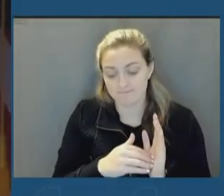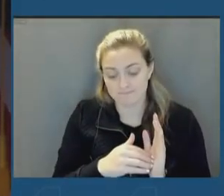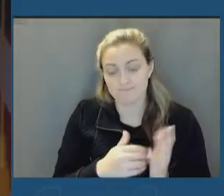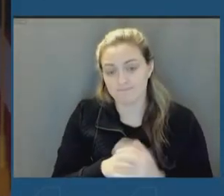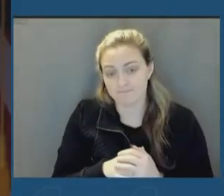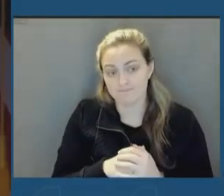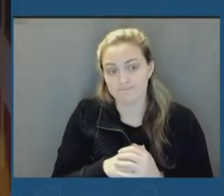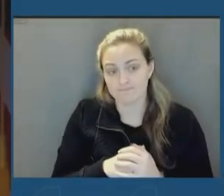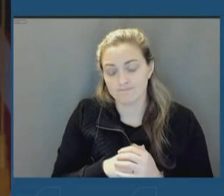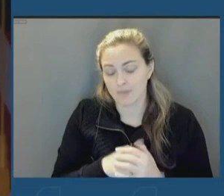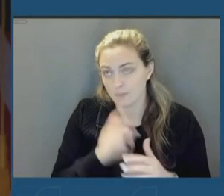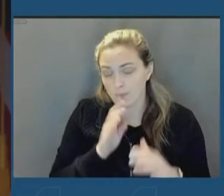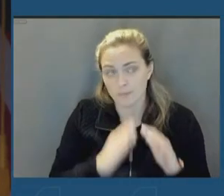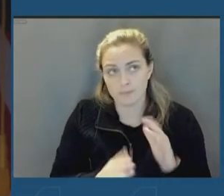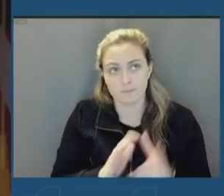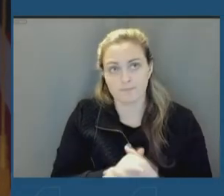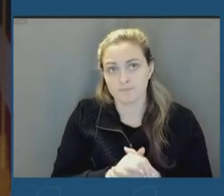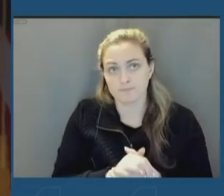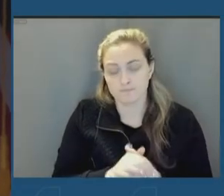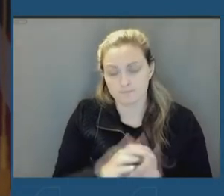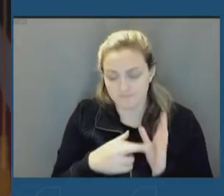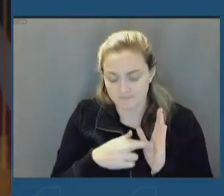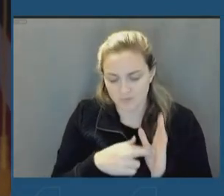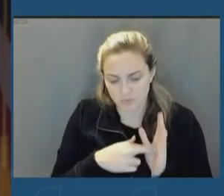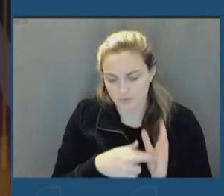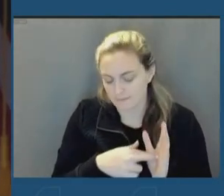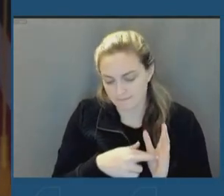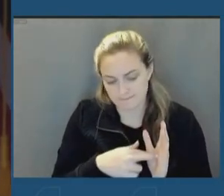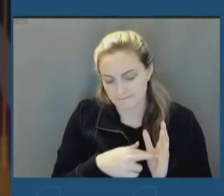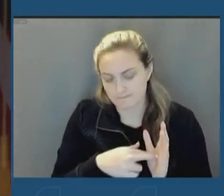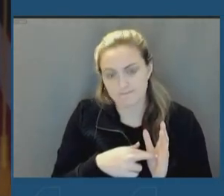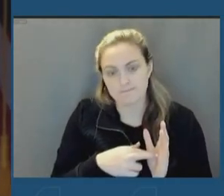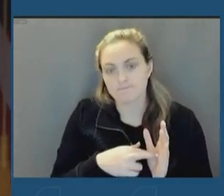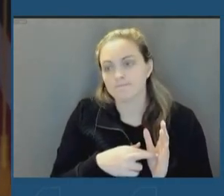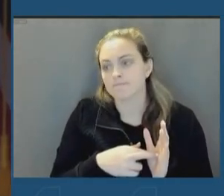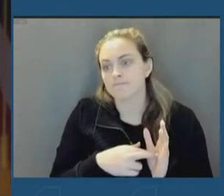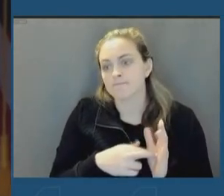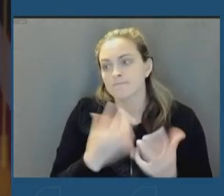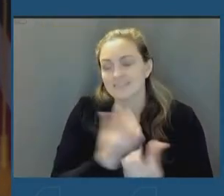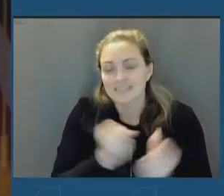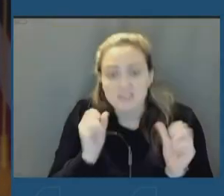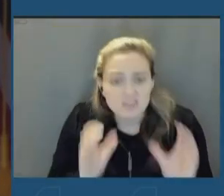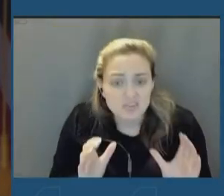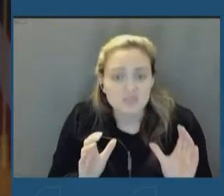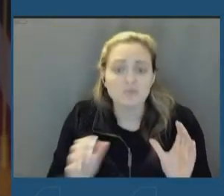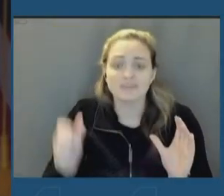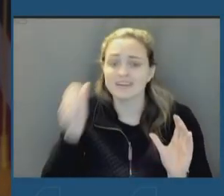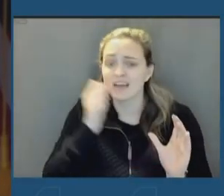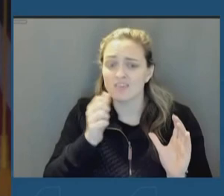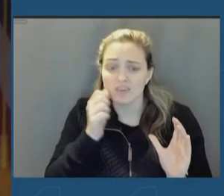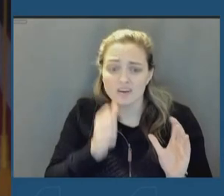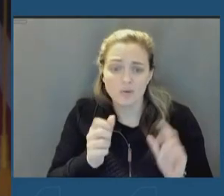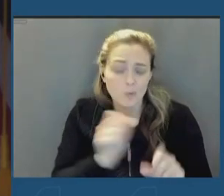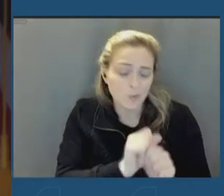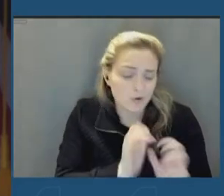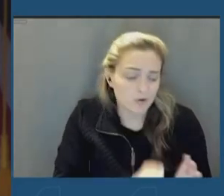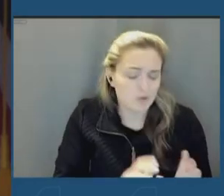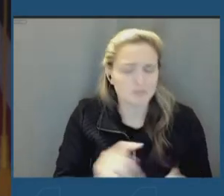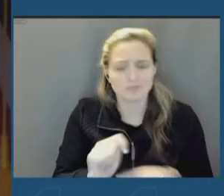I'm humbled to represent the heroes, the everyday, and those who are trained in